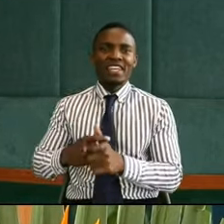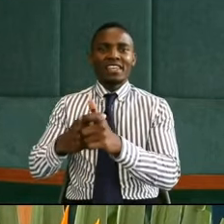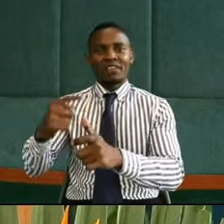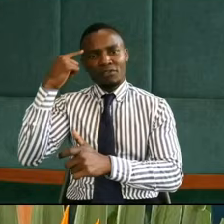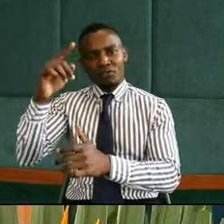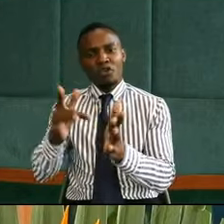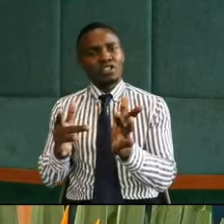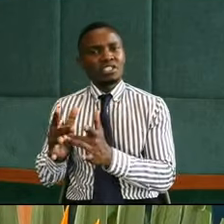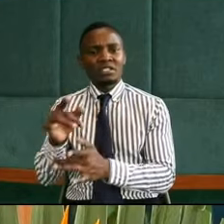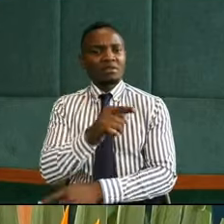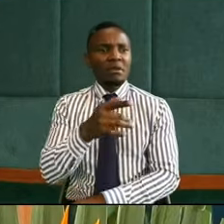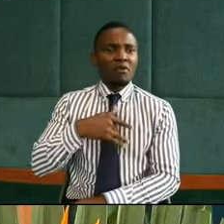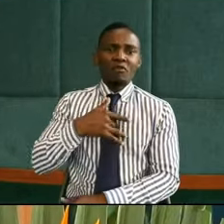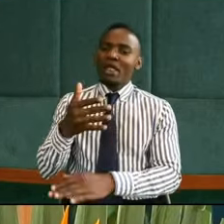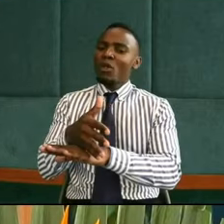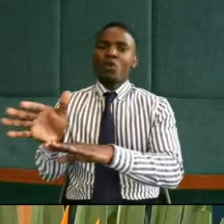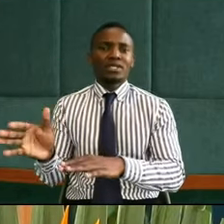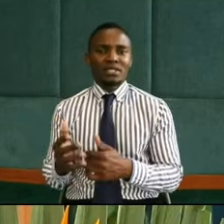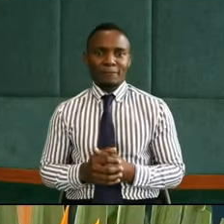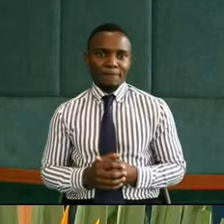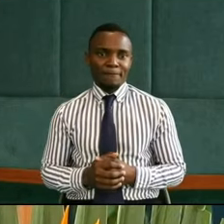master is the waste.